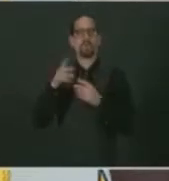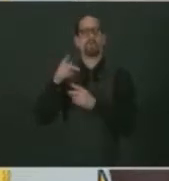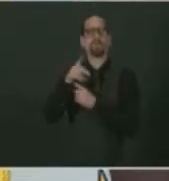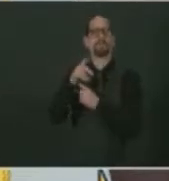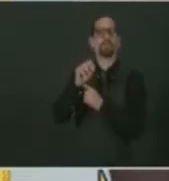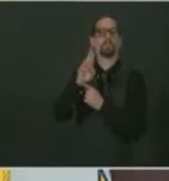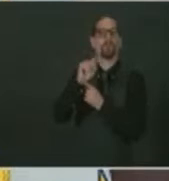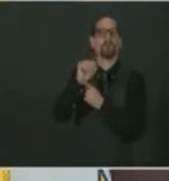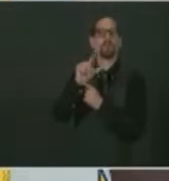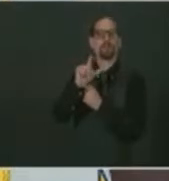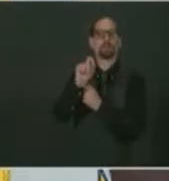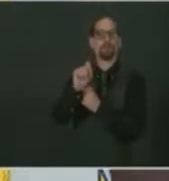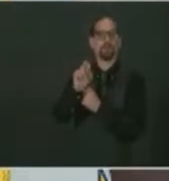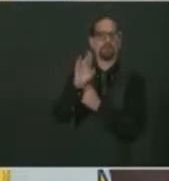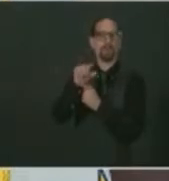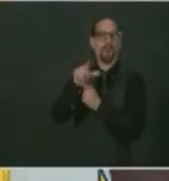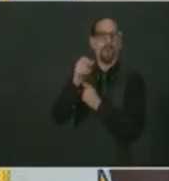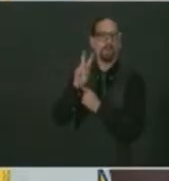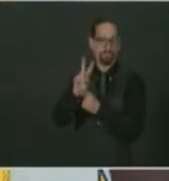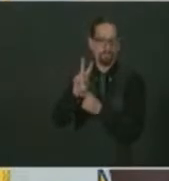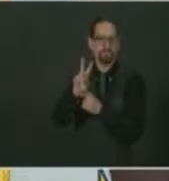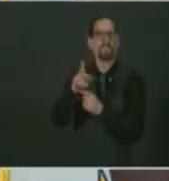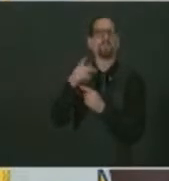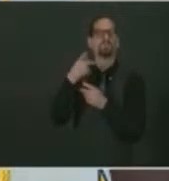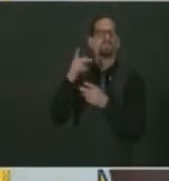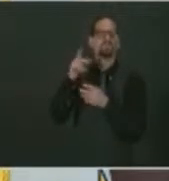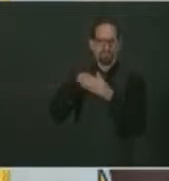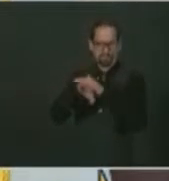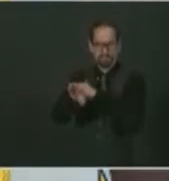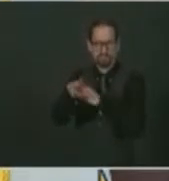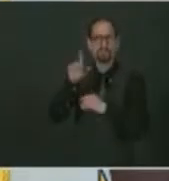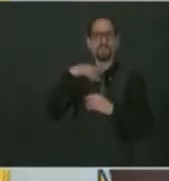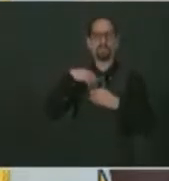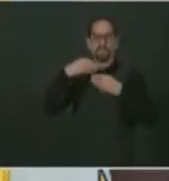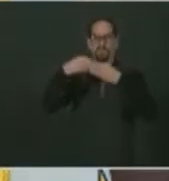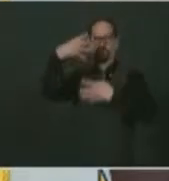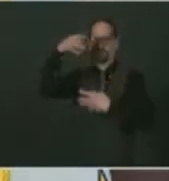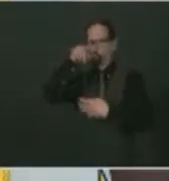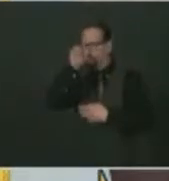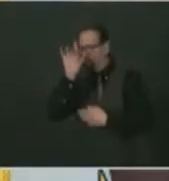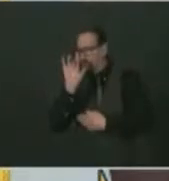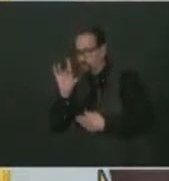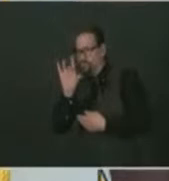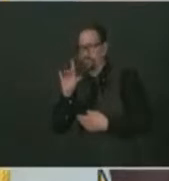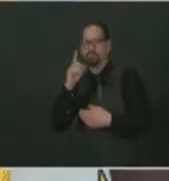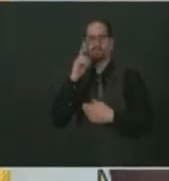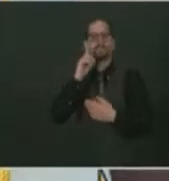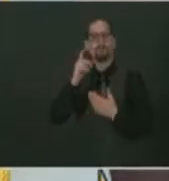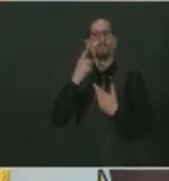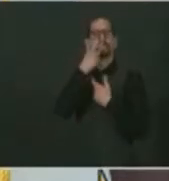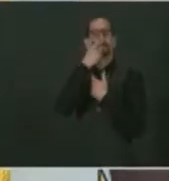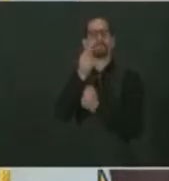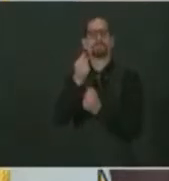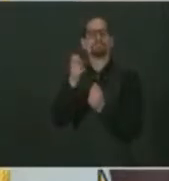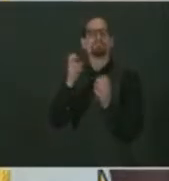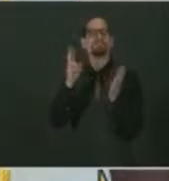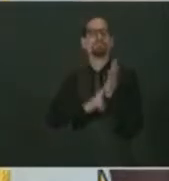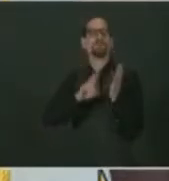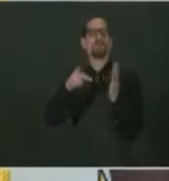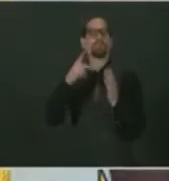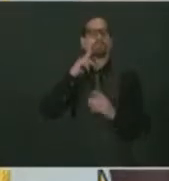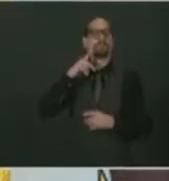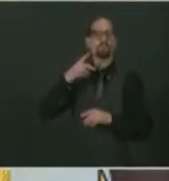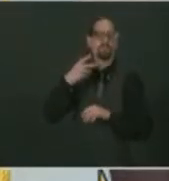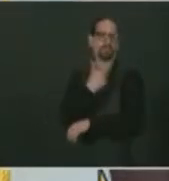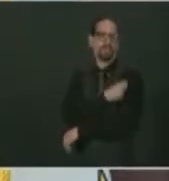After you submit your information to the vaccine interest notification list through portal.ri.gov, we will send you a notification